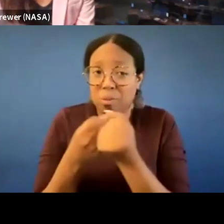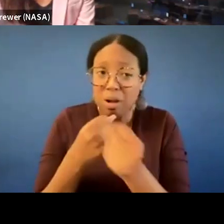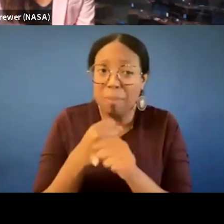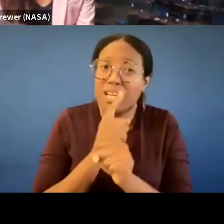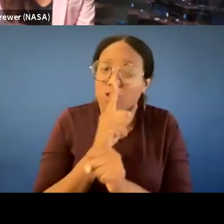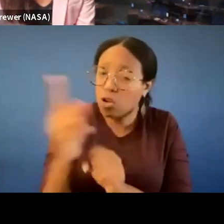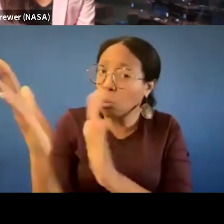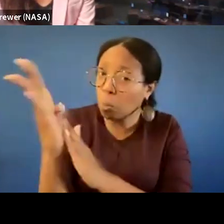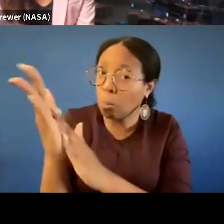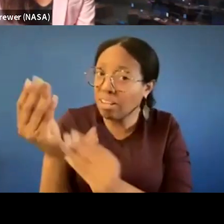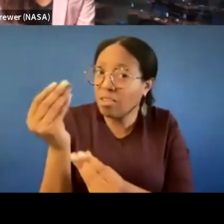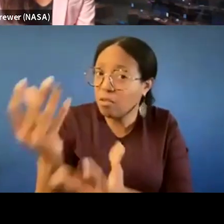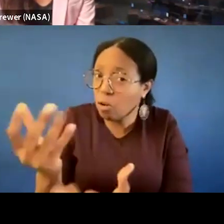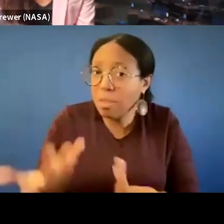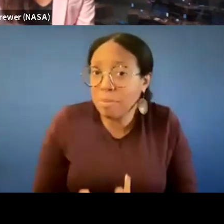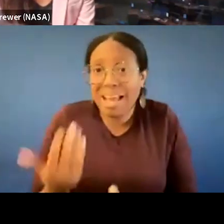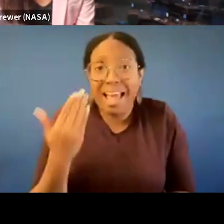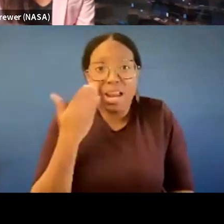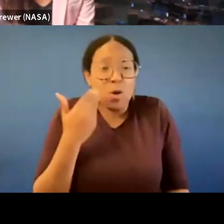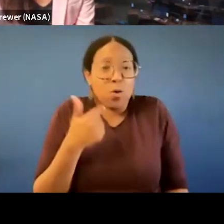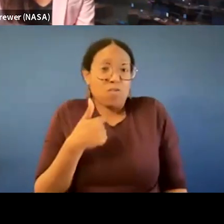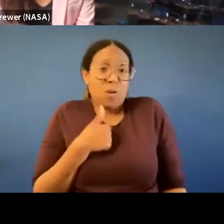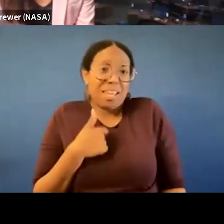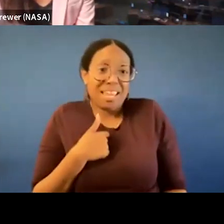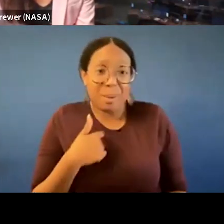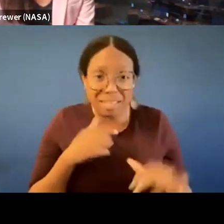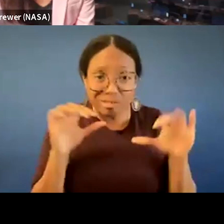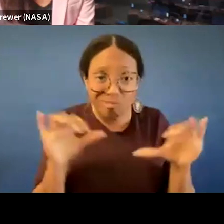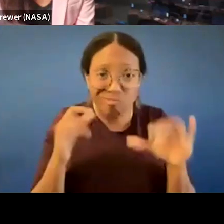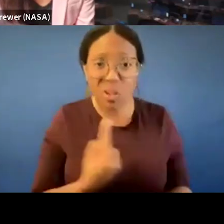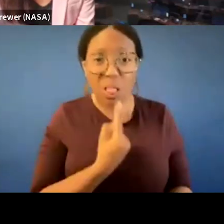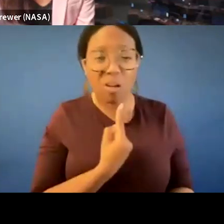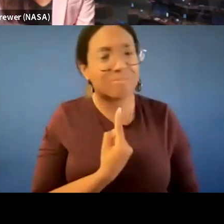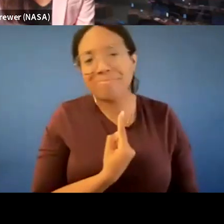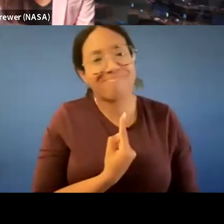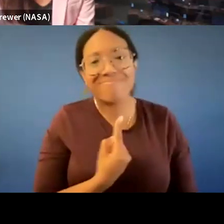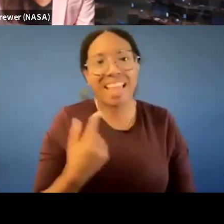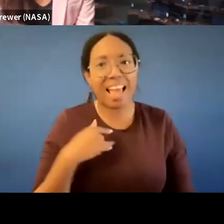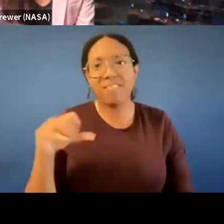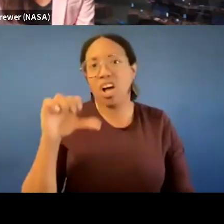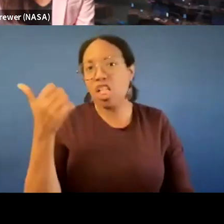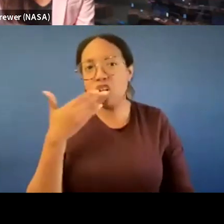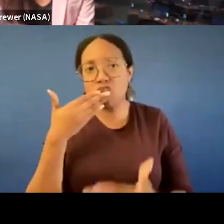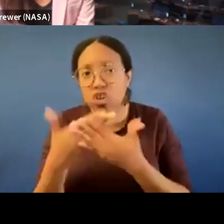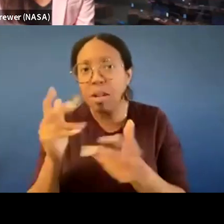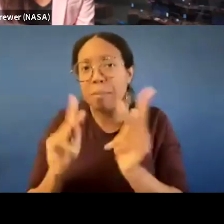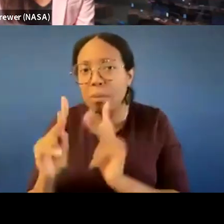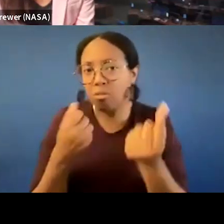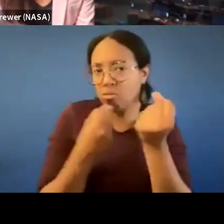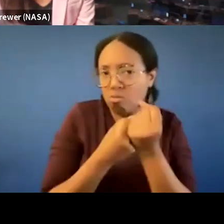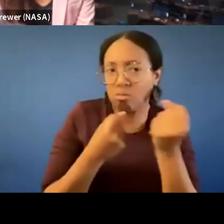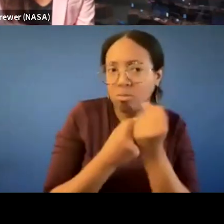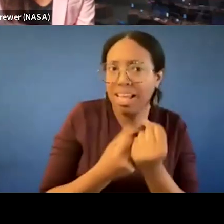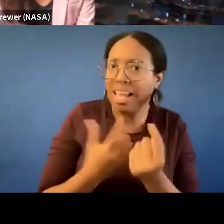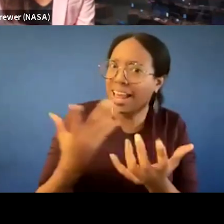amazing team of individuals, an incredible board of governors. The entire community has really rallied behind me, and I'm so grateful. So I get to, have a little bit of